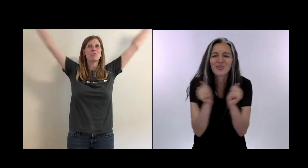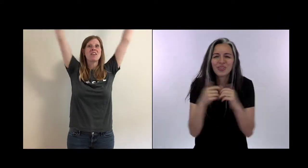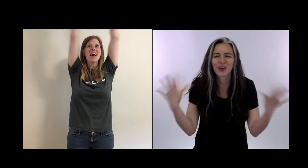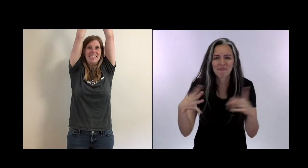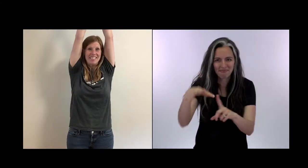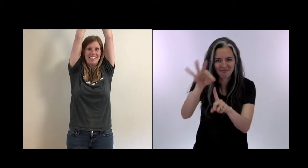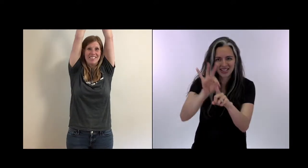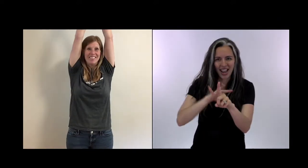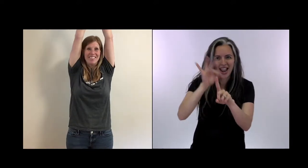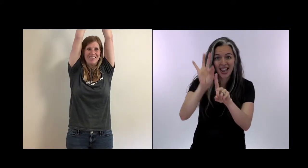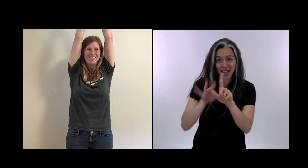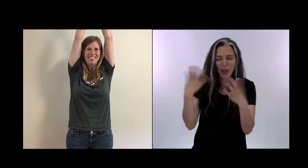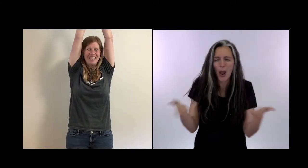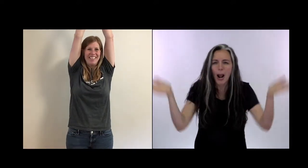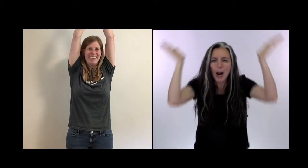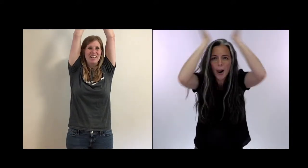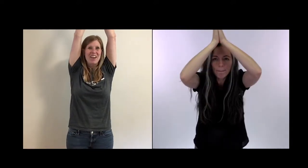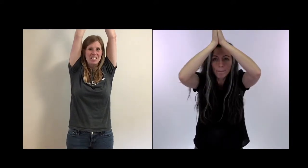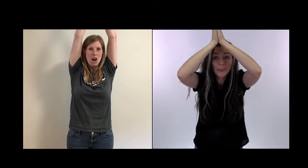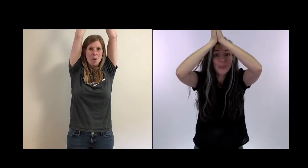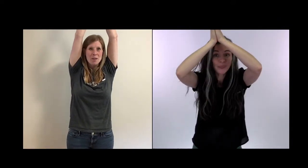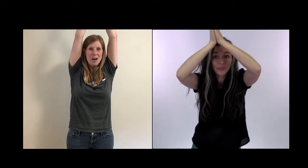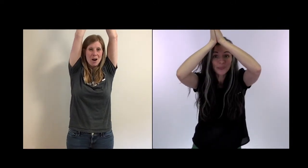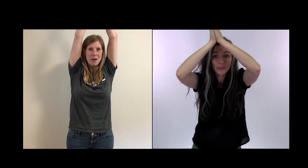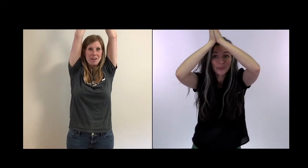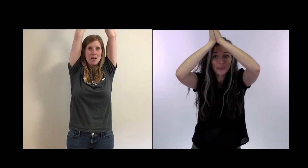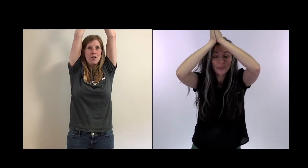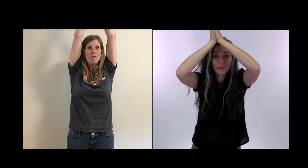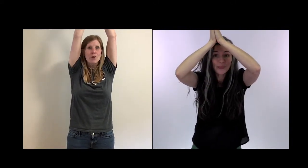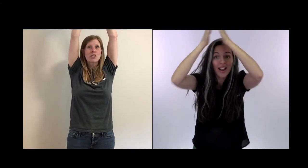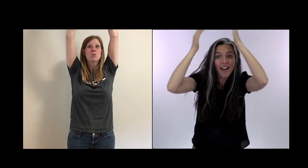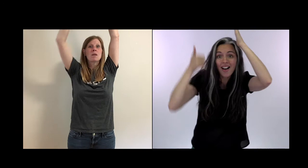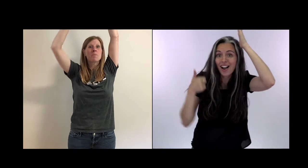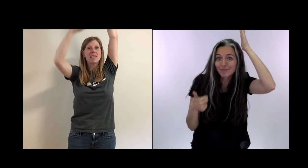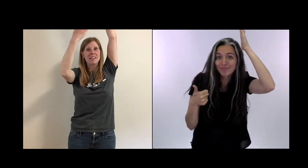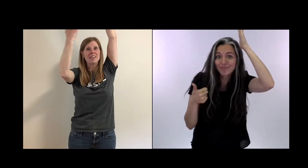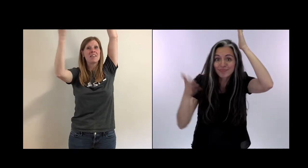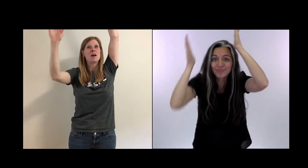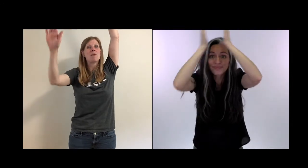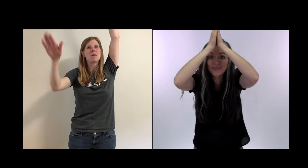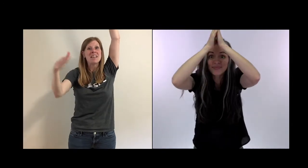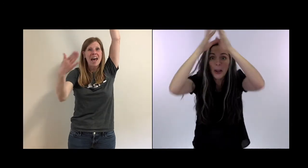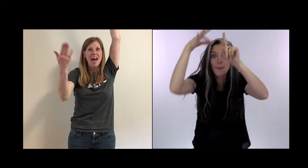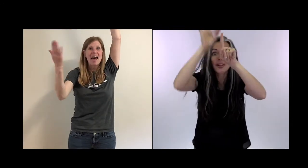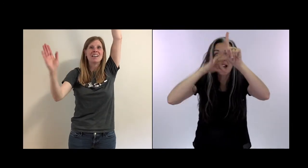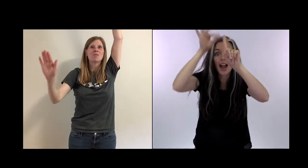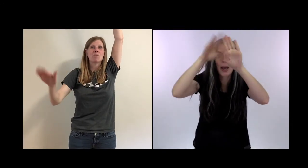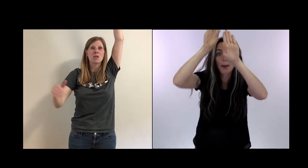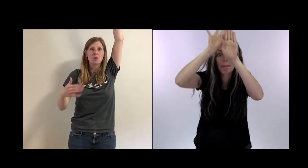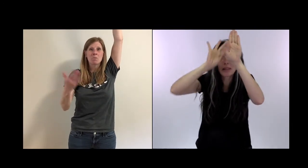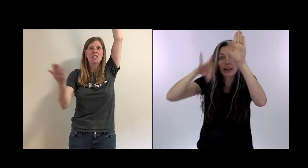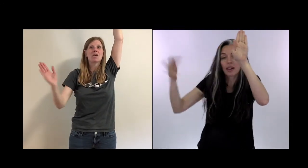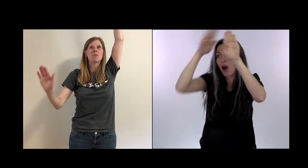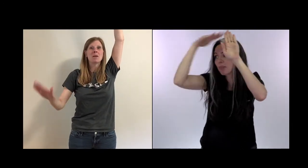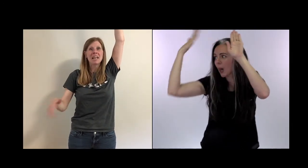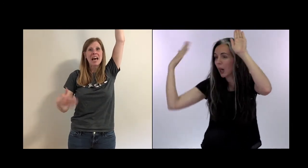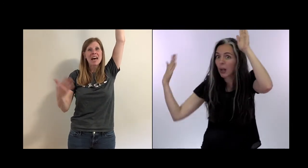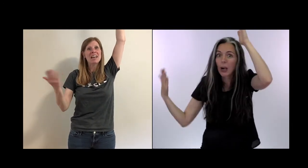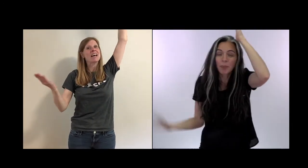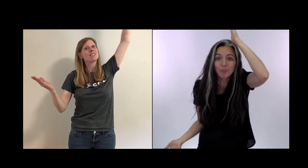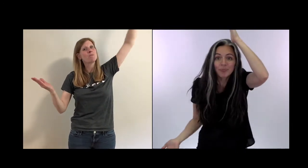Bananas unite. Great job. All right, first we peel the bananas. Peel,